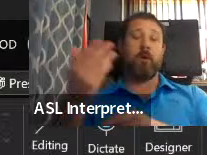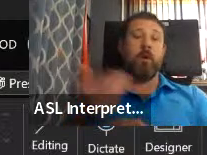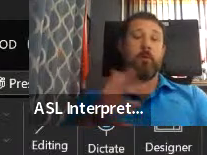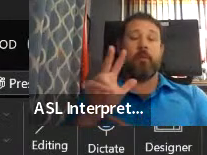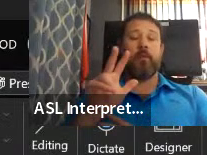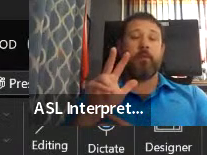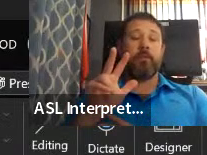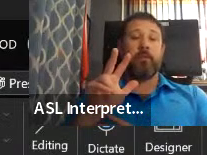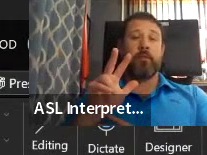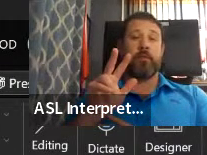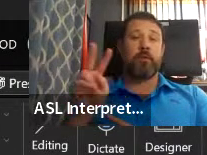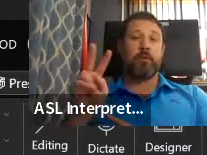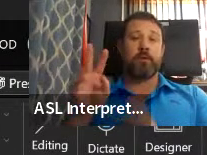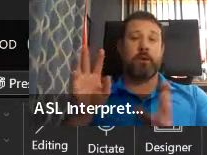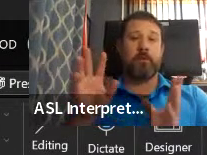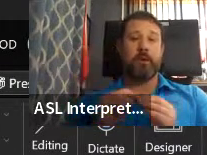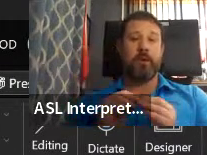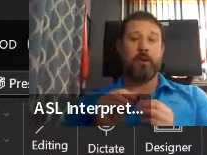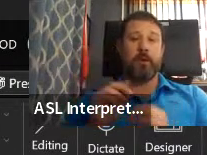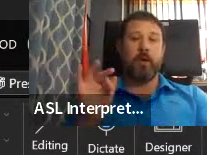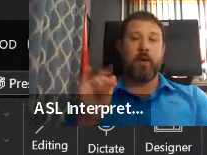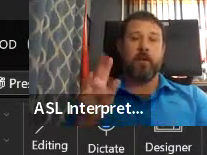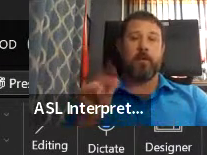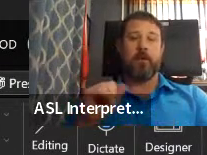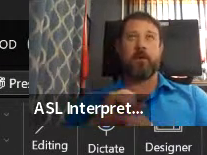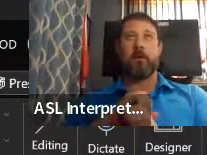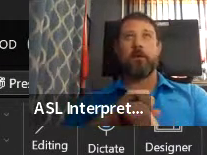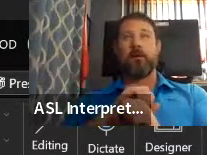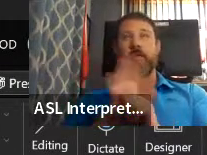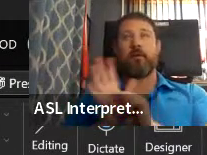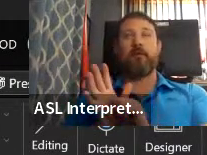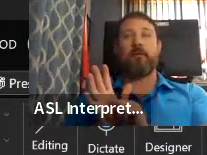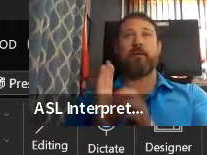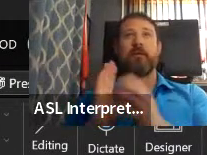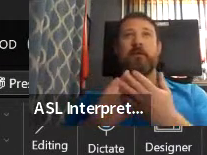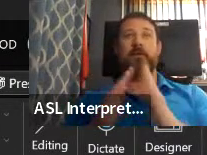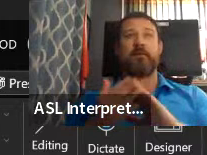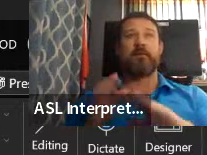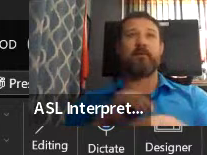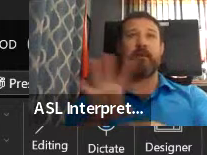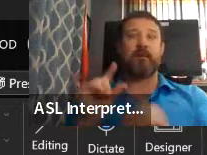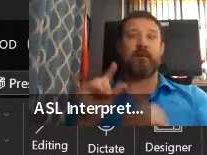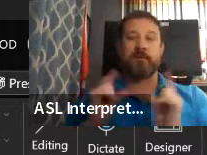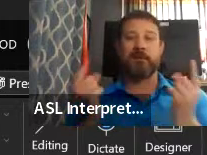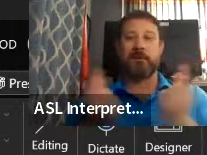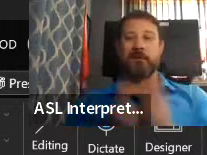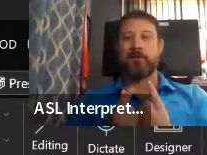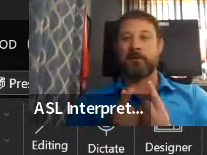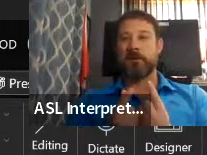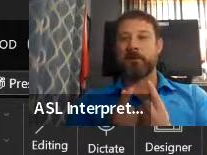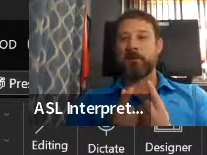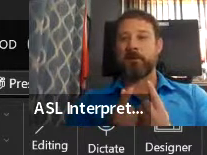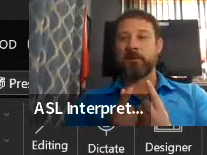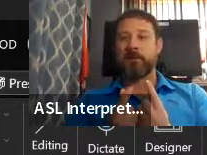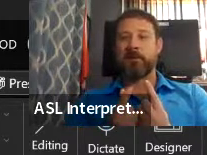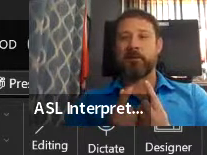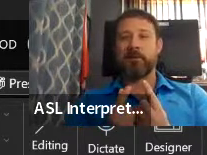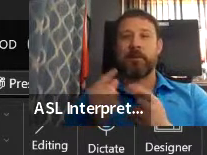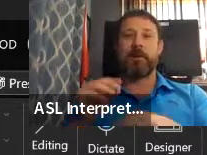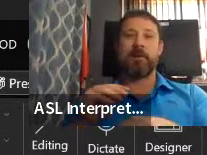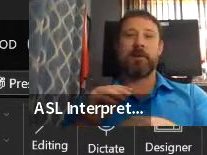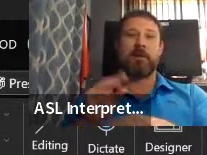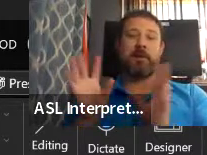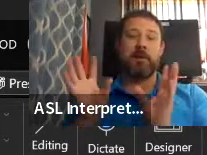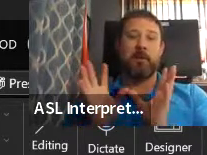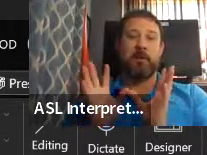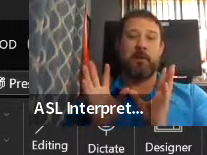meeting of our Alameda County COVID-19 Community Advisory Group. This meeting